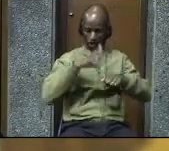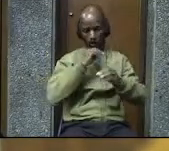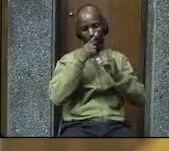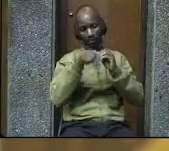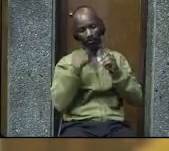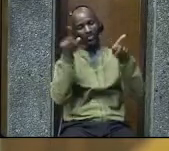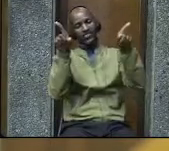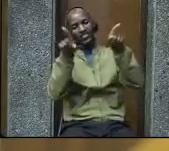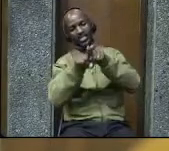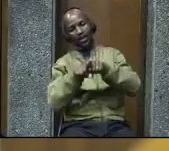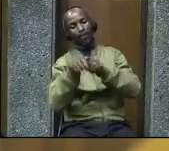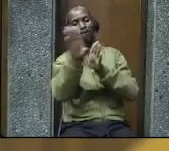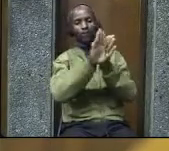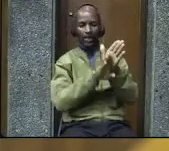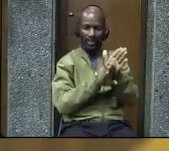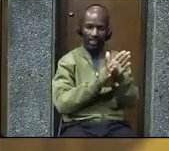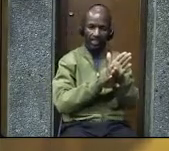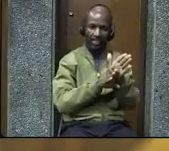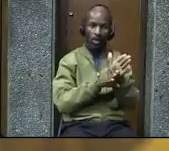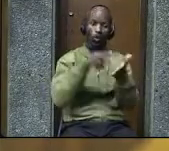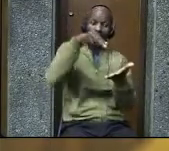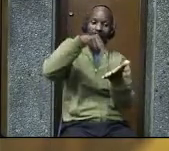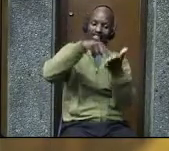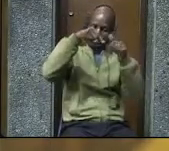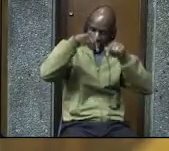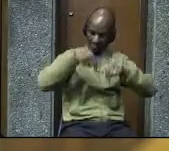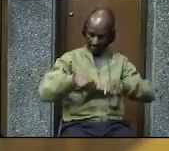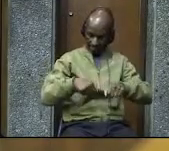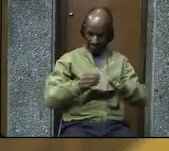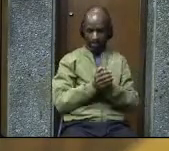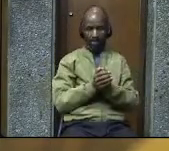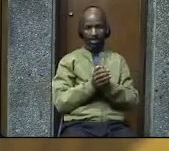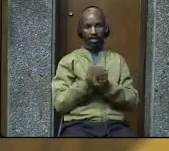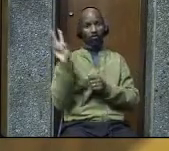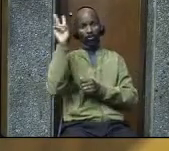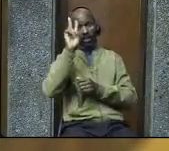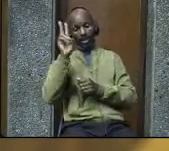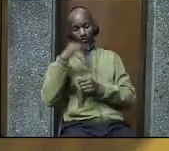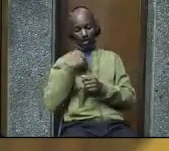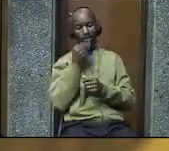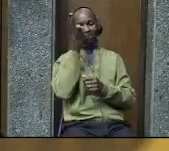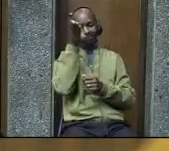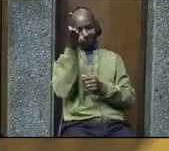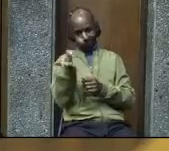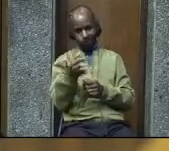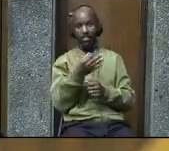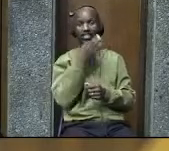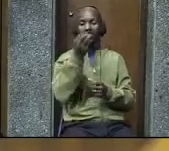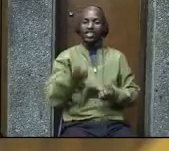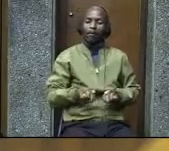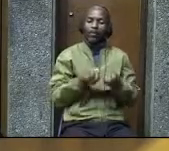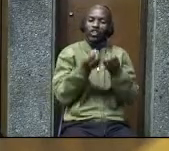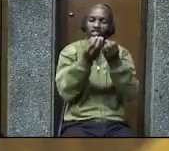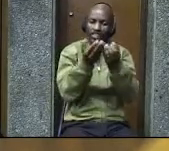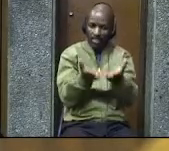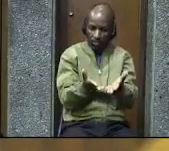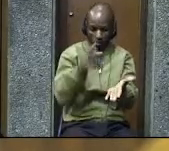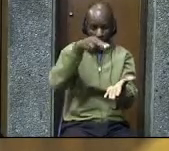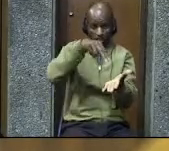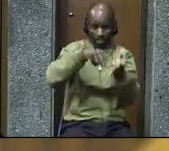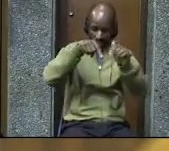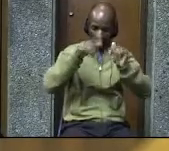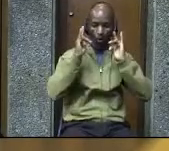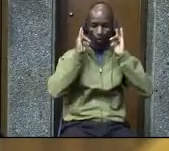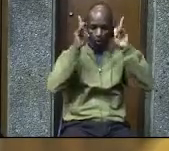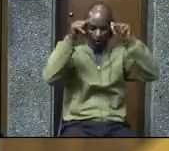the very same bill re lana ga ema hona mona ka ga tsena geng ko mong wa batho ba lafana ka submission re emi ka ga yona